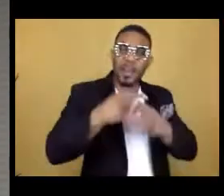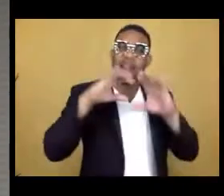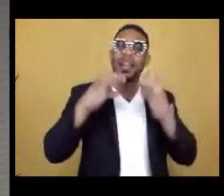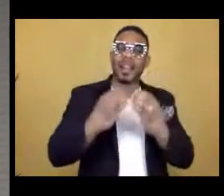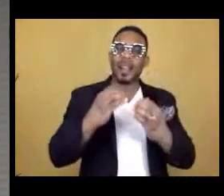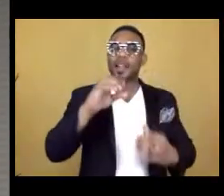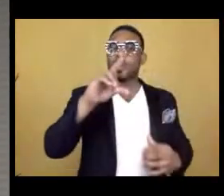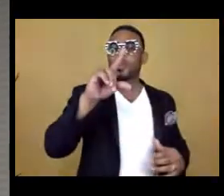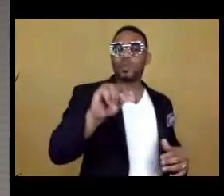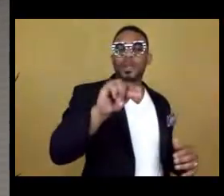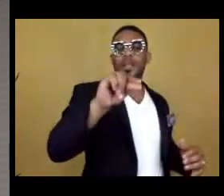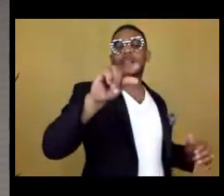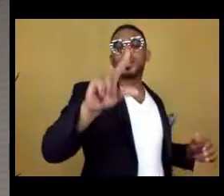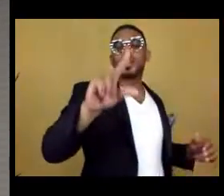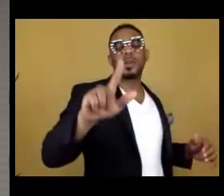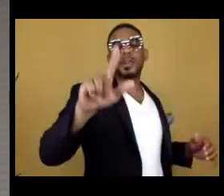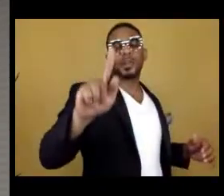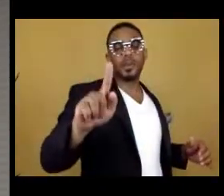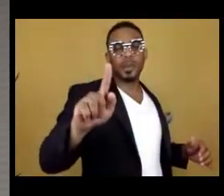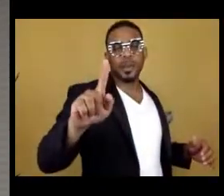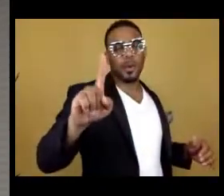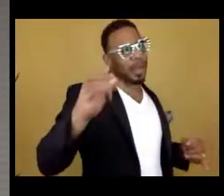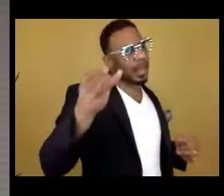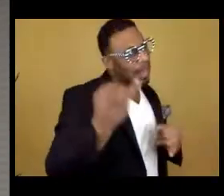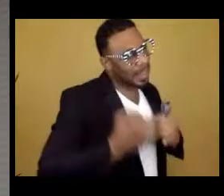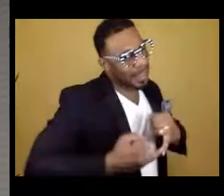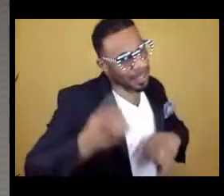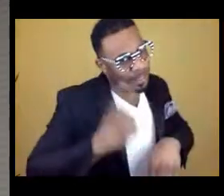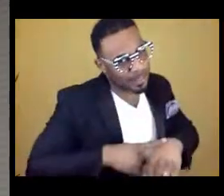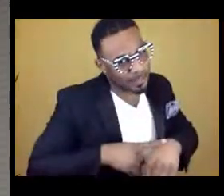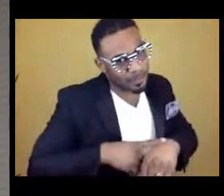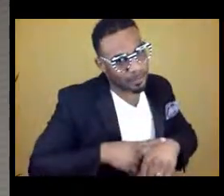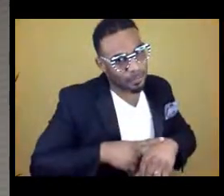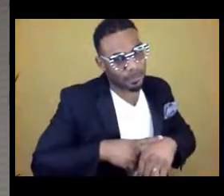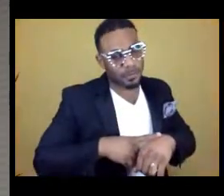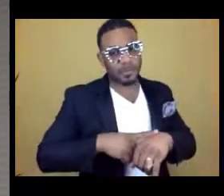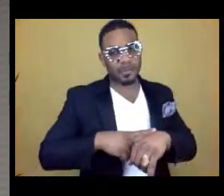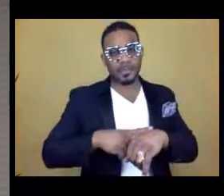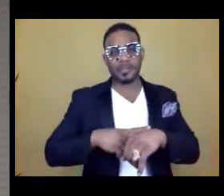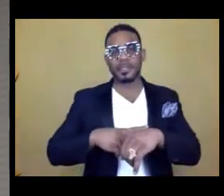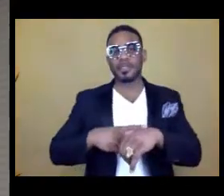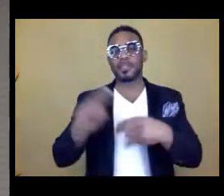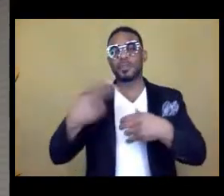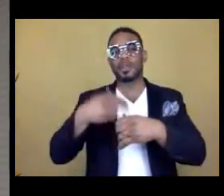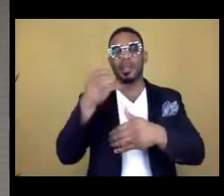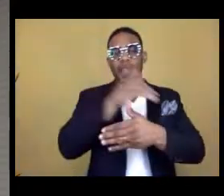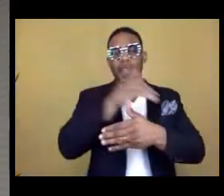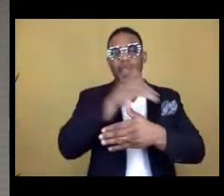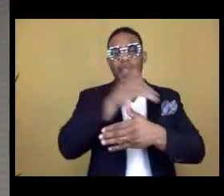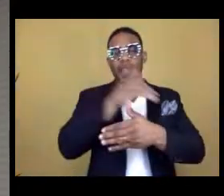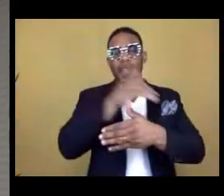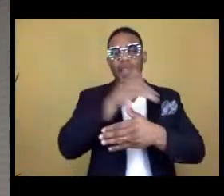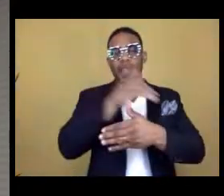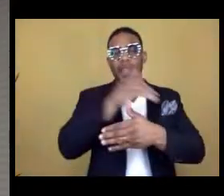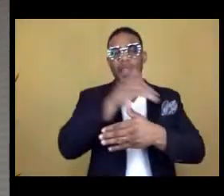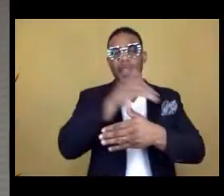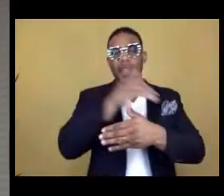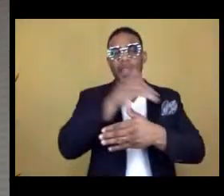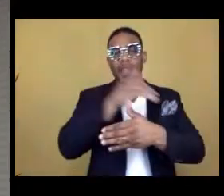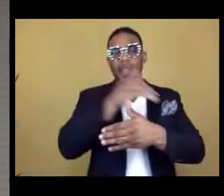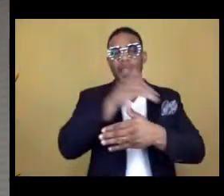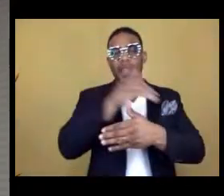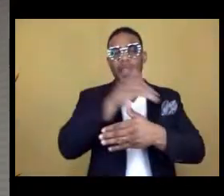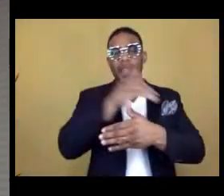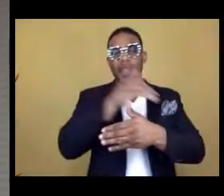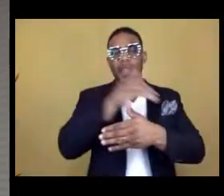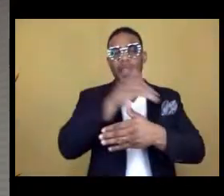of 2021. One last time. Join us every night next week. That's right, every night next week.